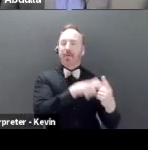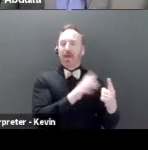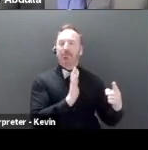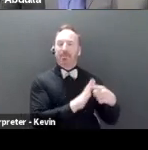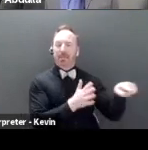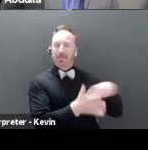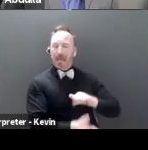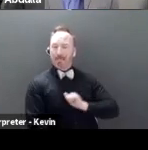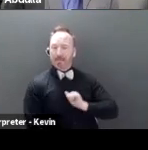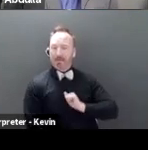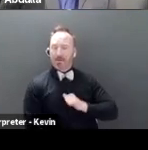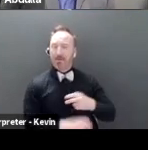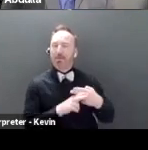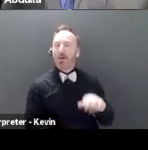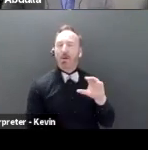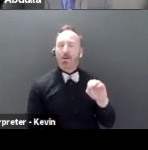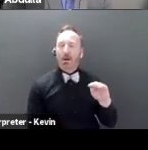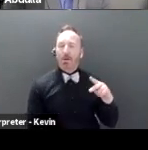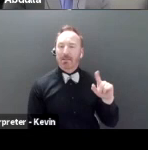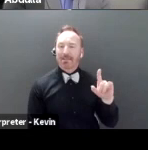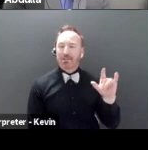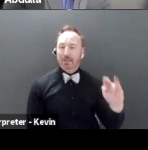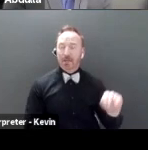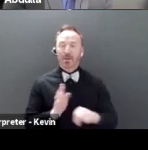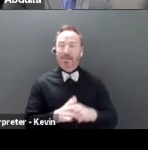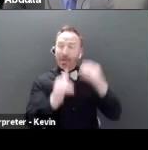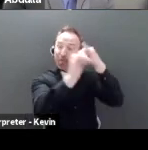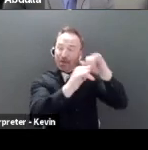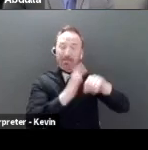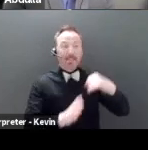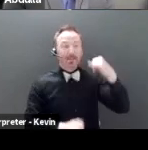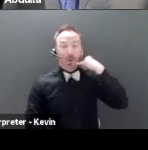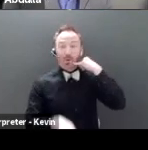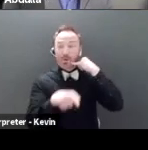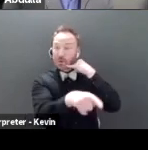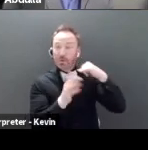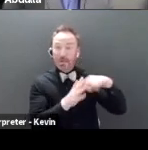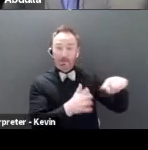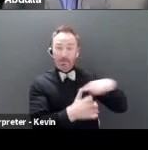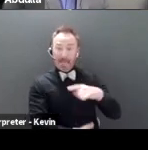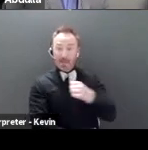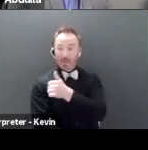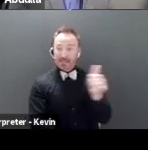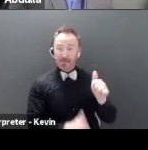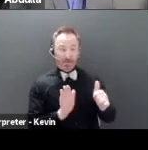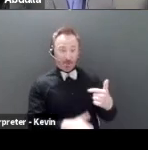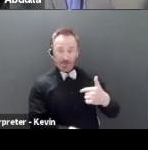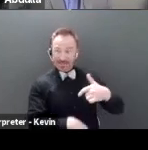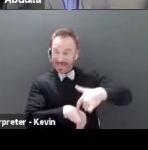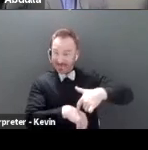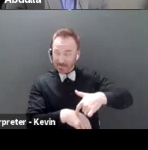I tell this joke, and so I'll tell it now. Again, if you don't pay yourself for your time, then you're